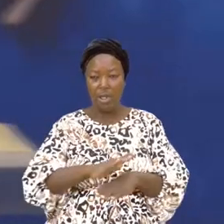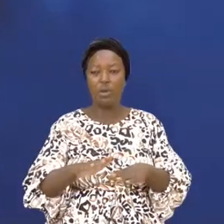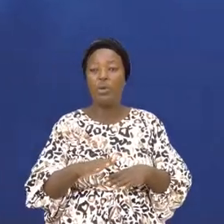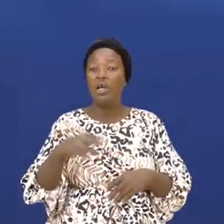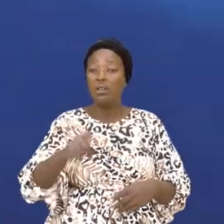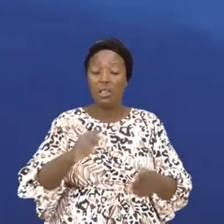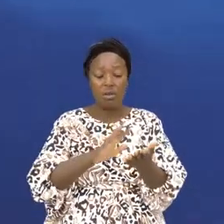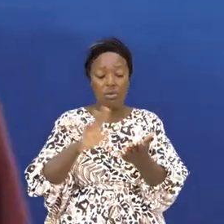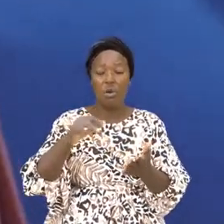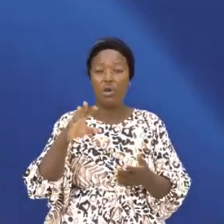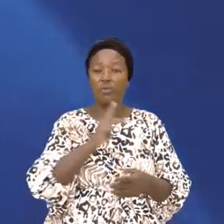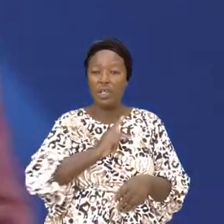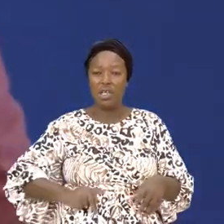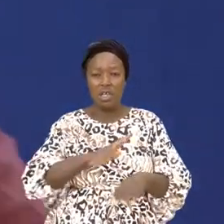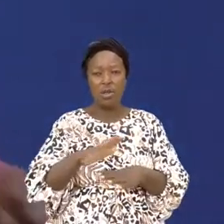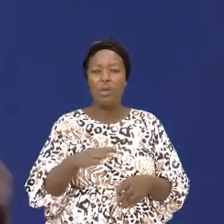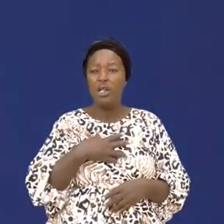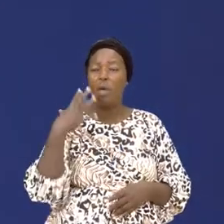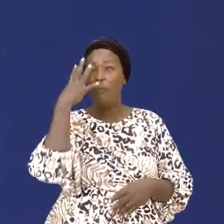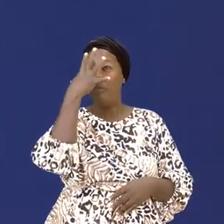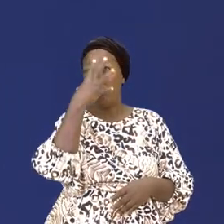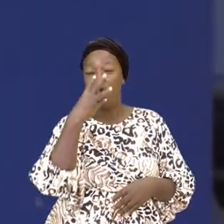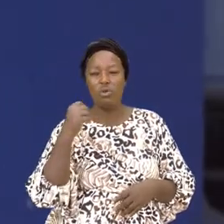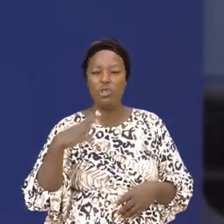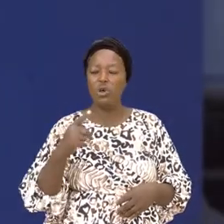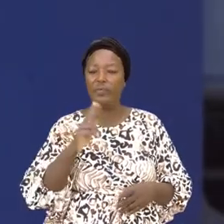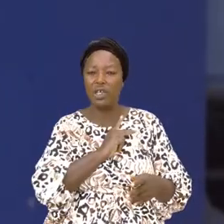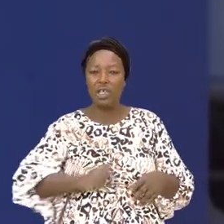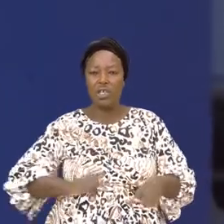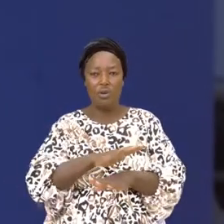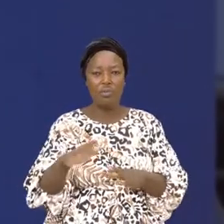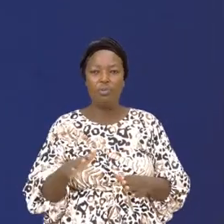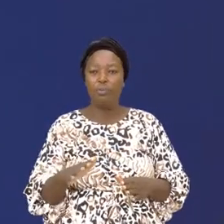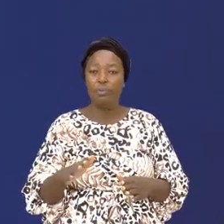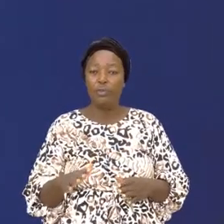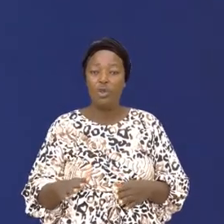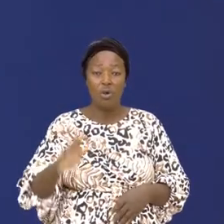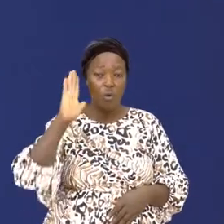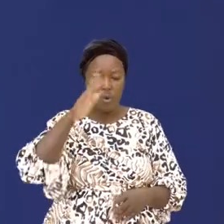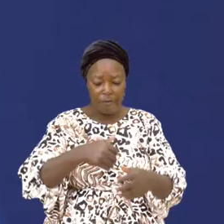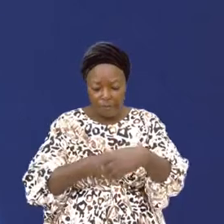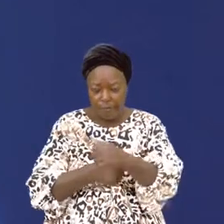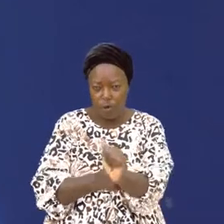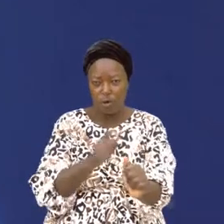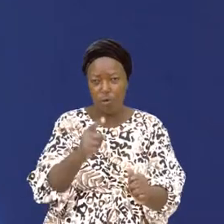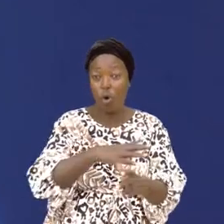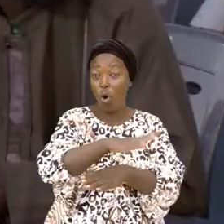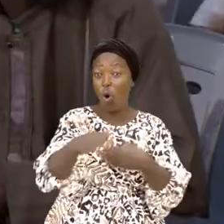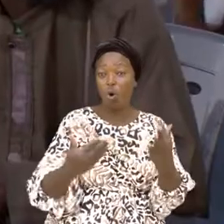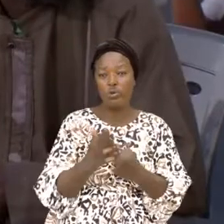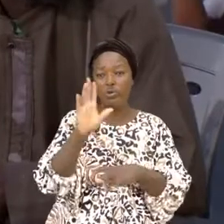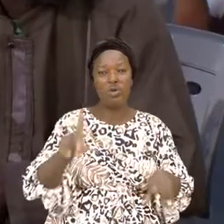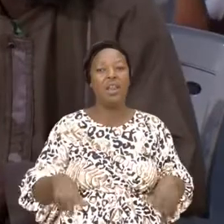the glory of the kingdom, the majesty of the kingdom will follow you all through your